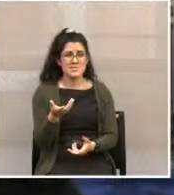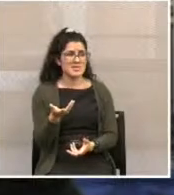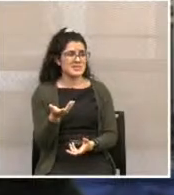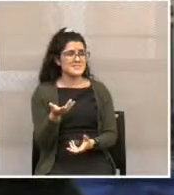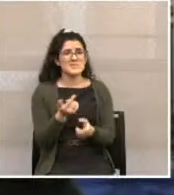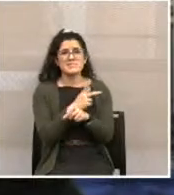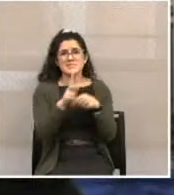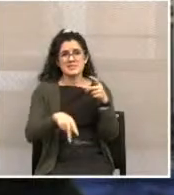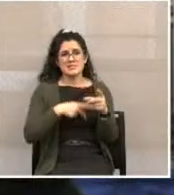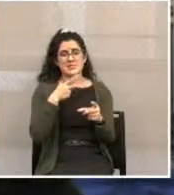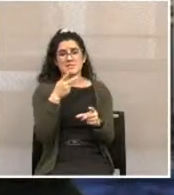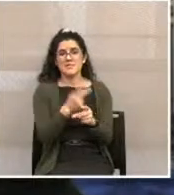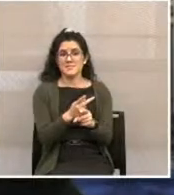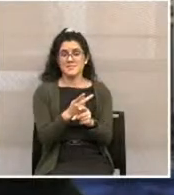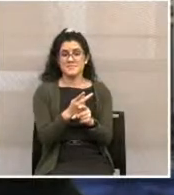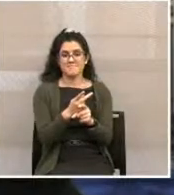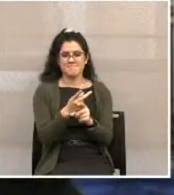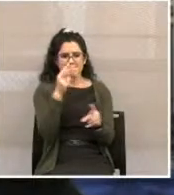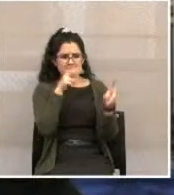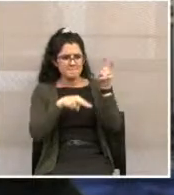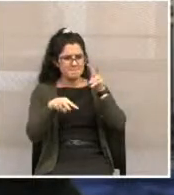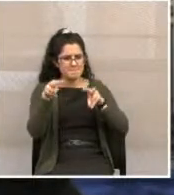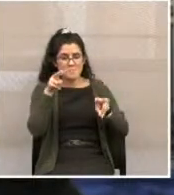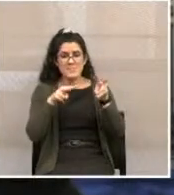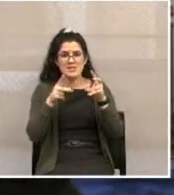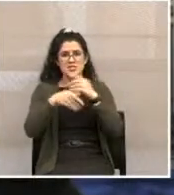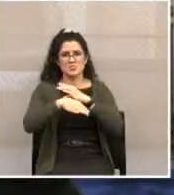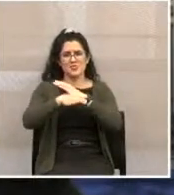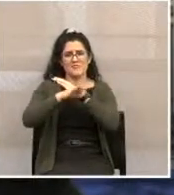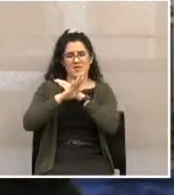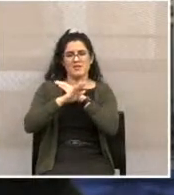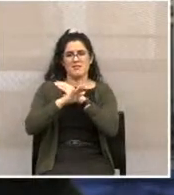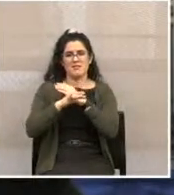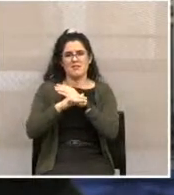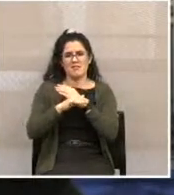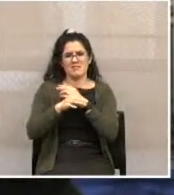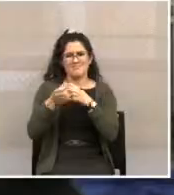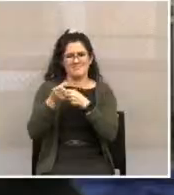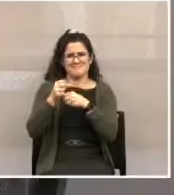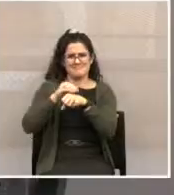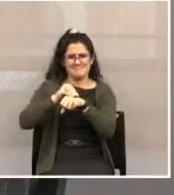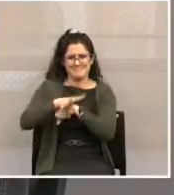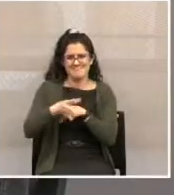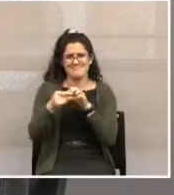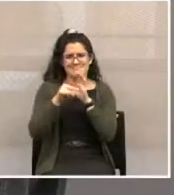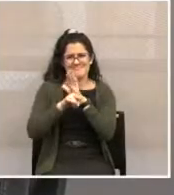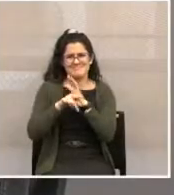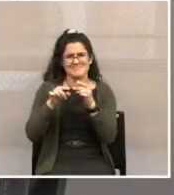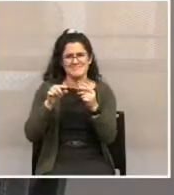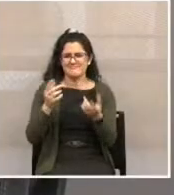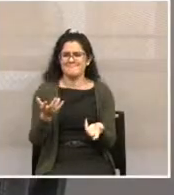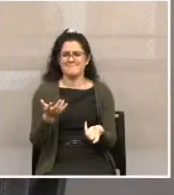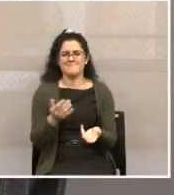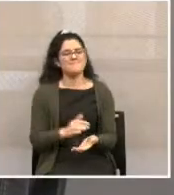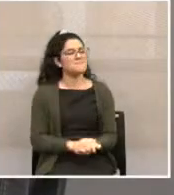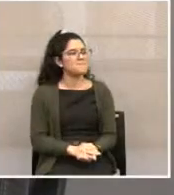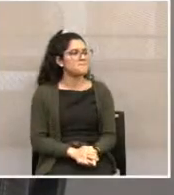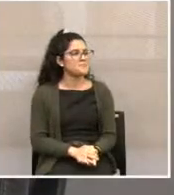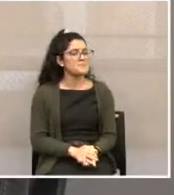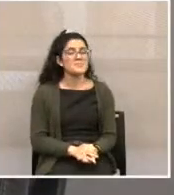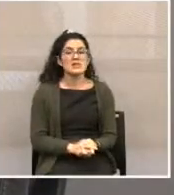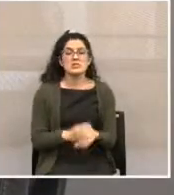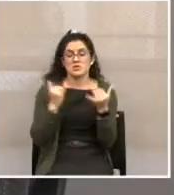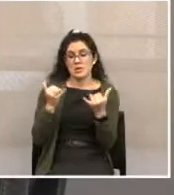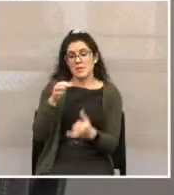of oversight to prevent harm in our communities. Well, we're here for oversight today.